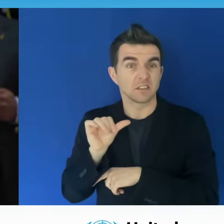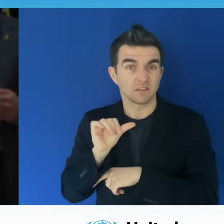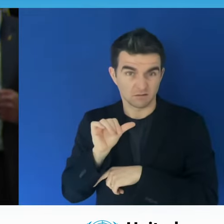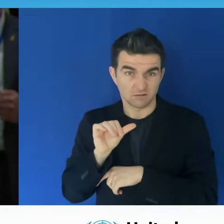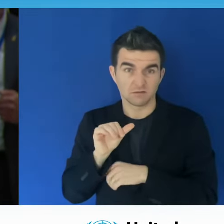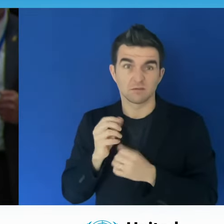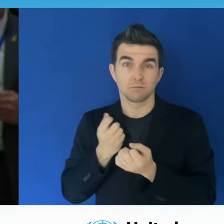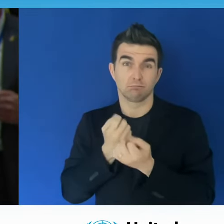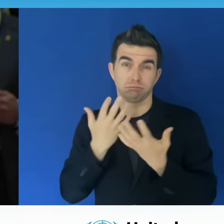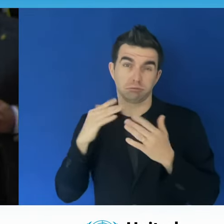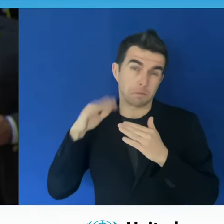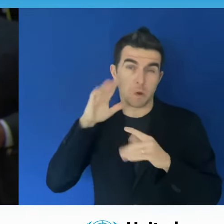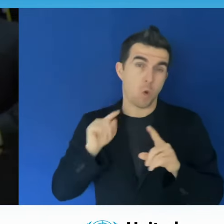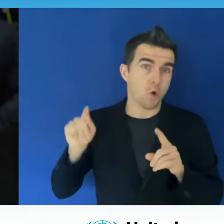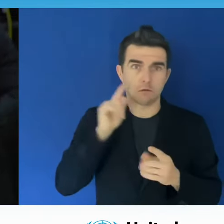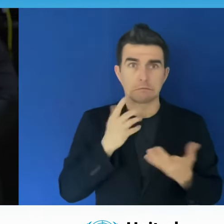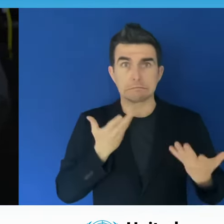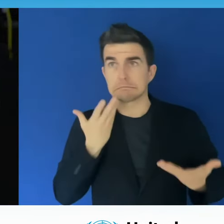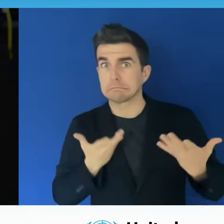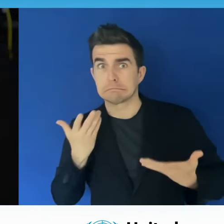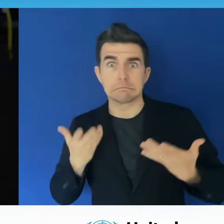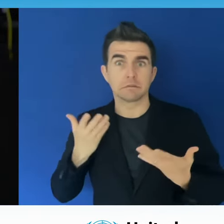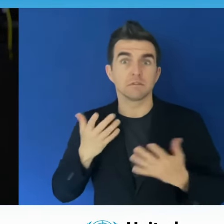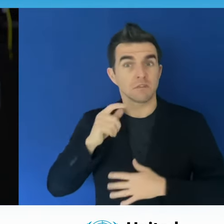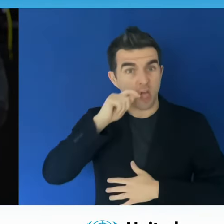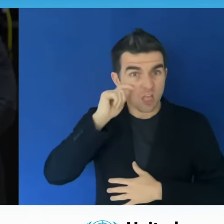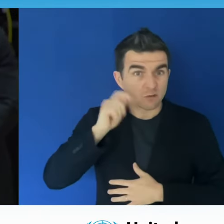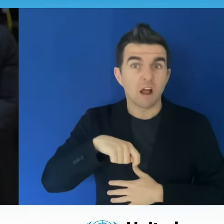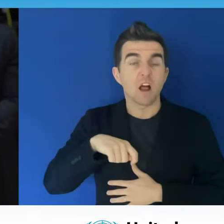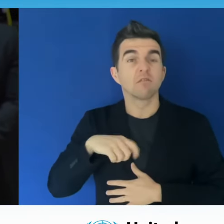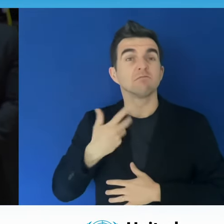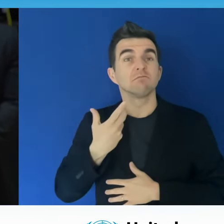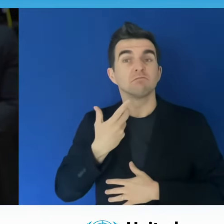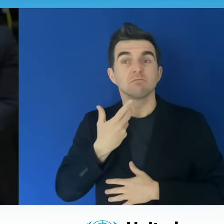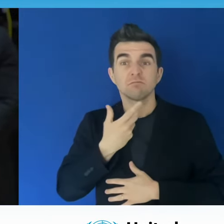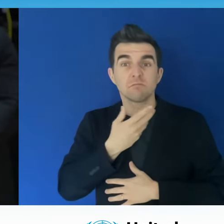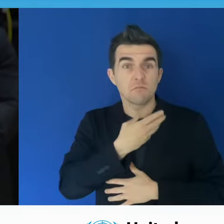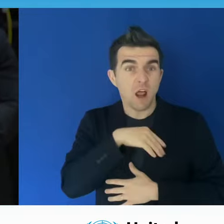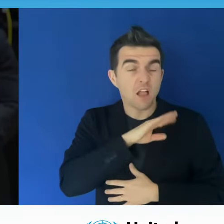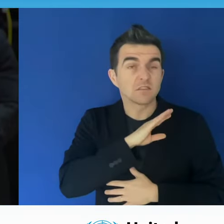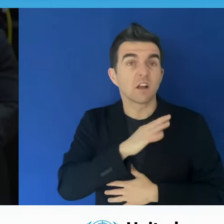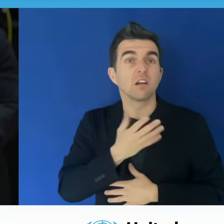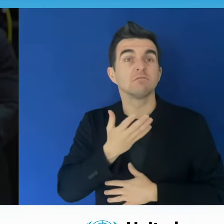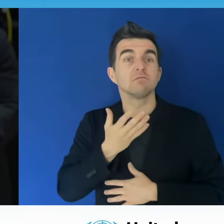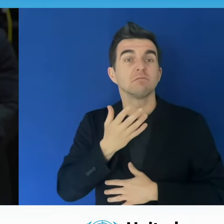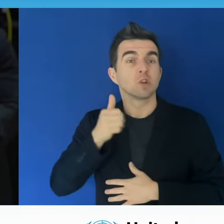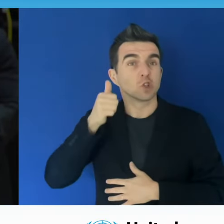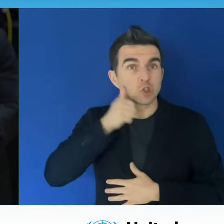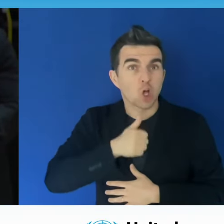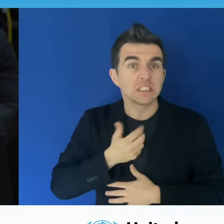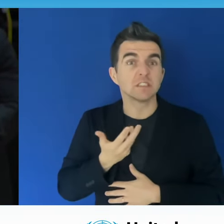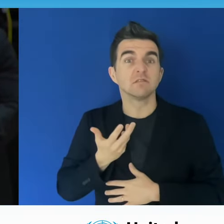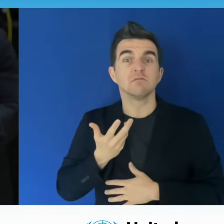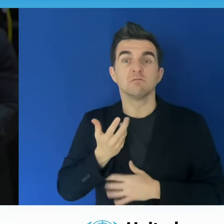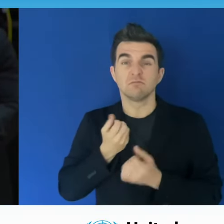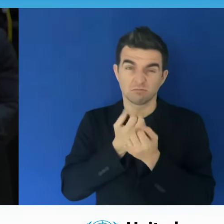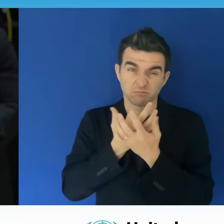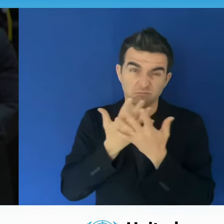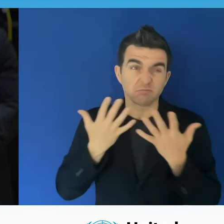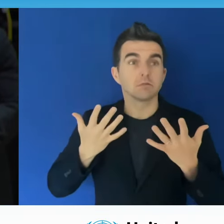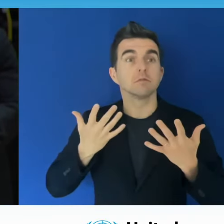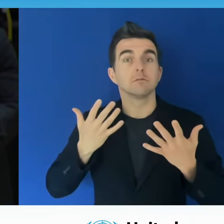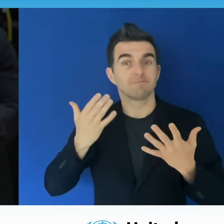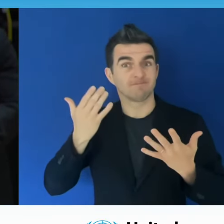Similarly, around 600 million people are estimated to face hunger in 2030. Millions of farmers and